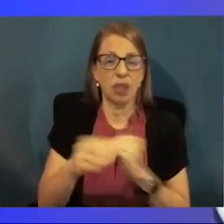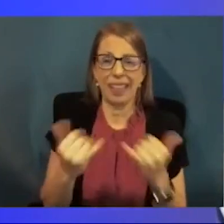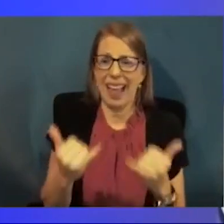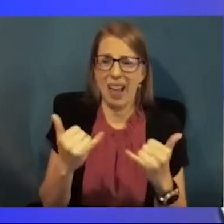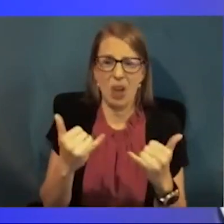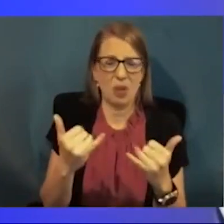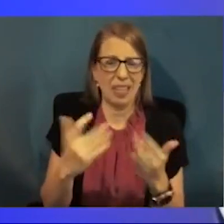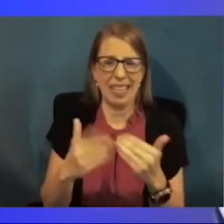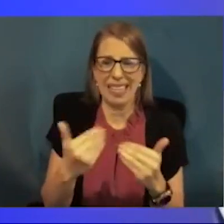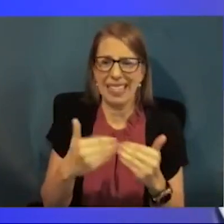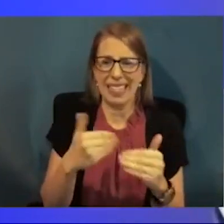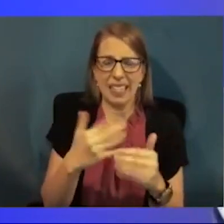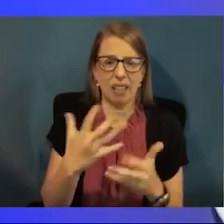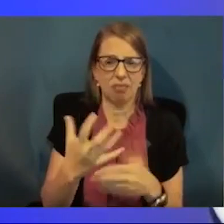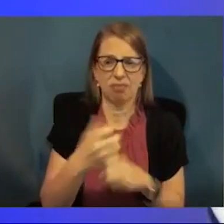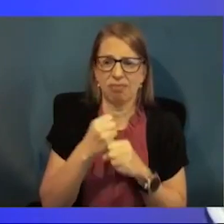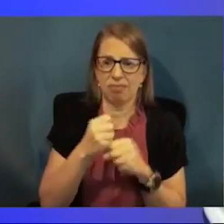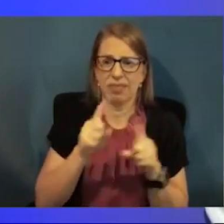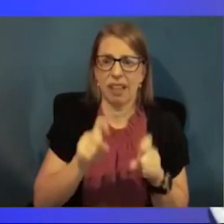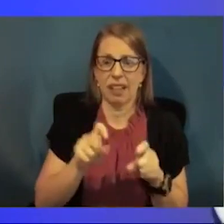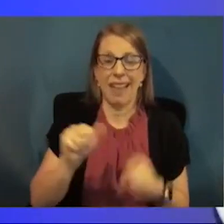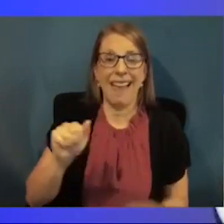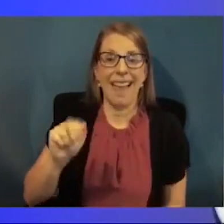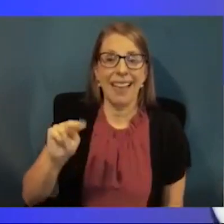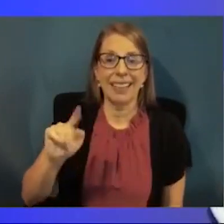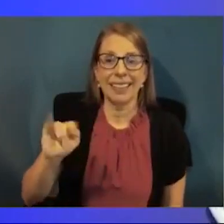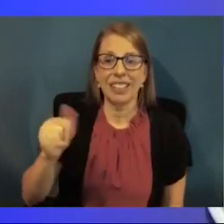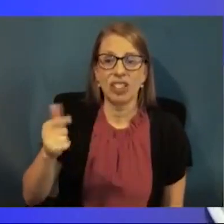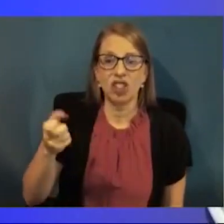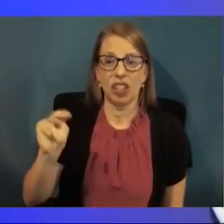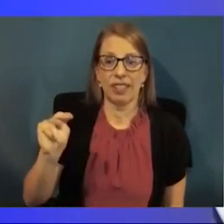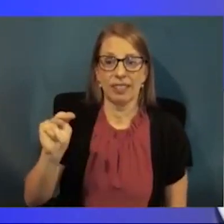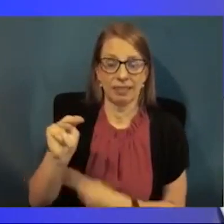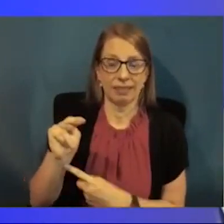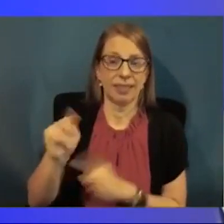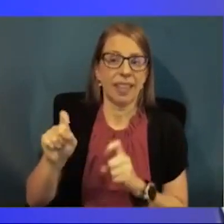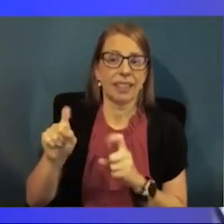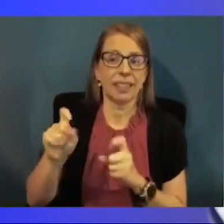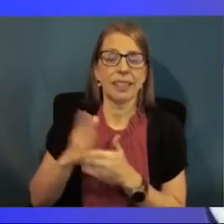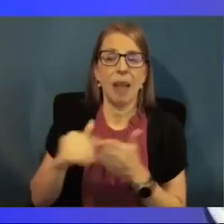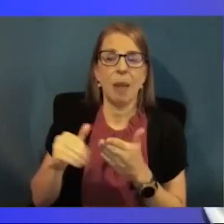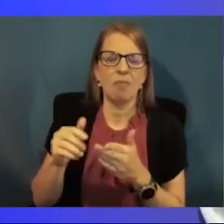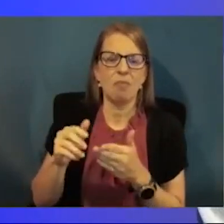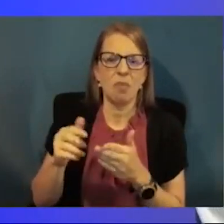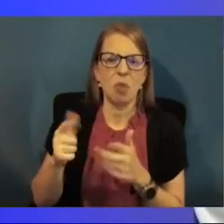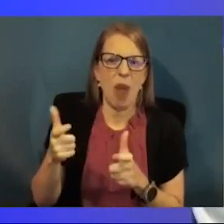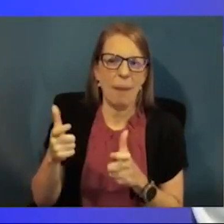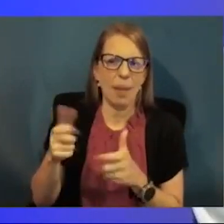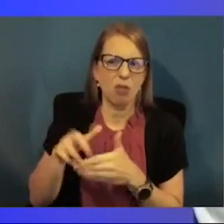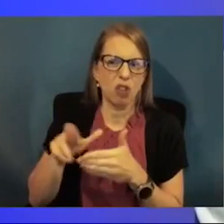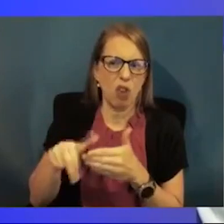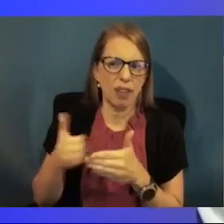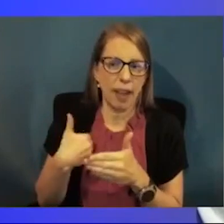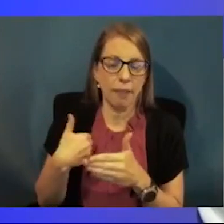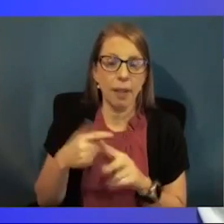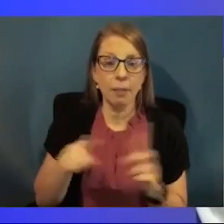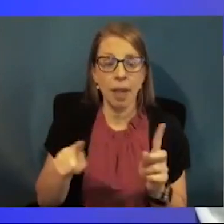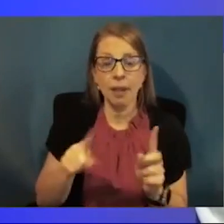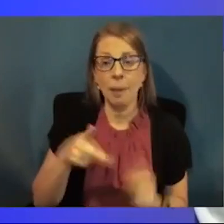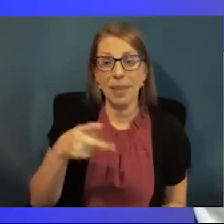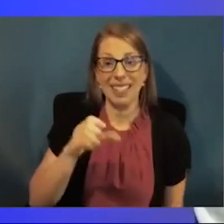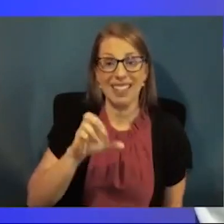antigen test if you want. We know some places offer those rapid results, or go get PCR testing. But to me, that doesn't sound like